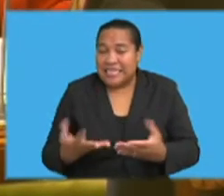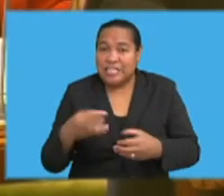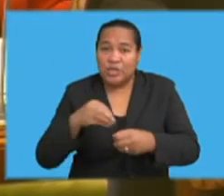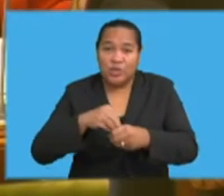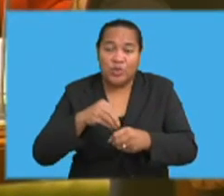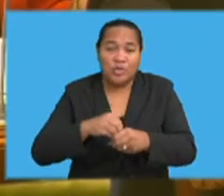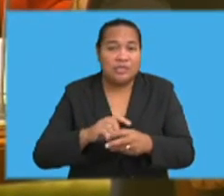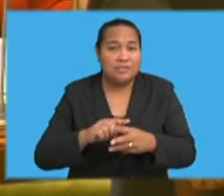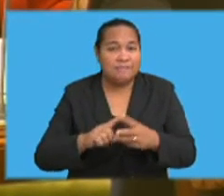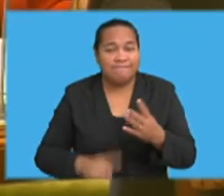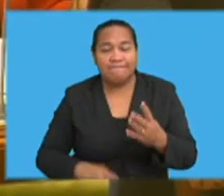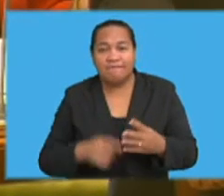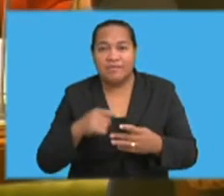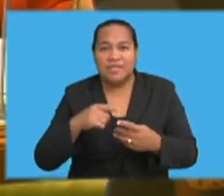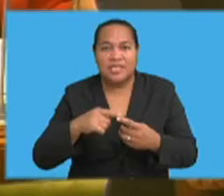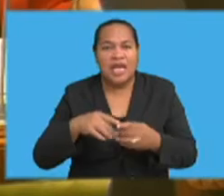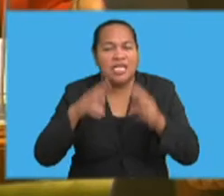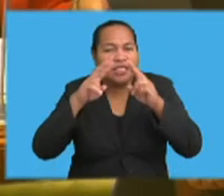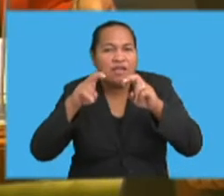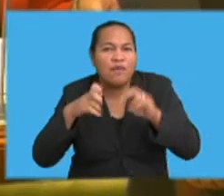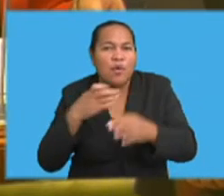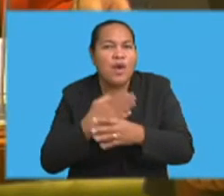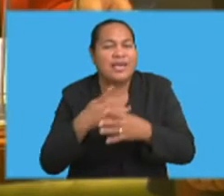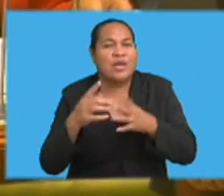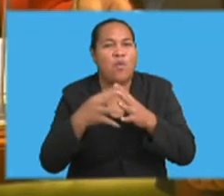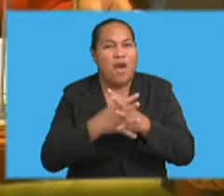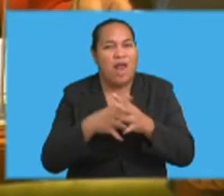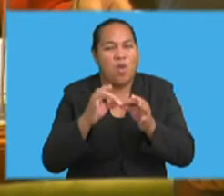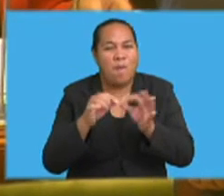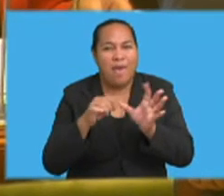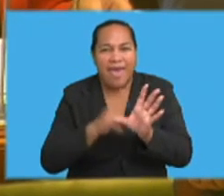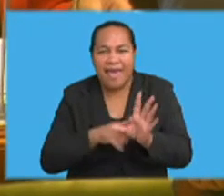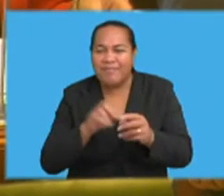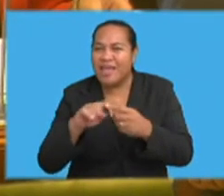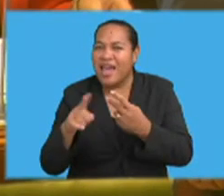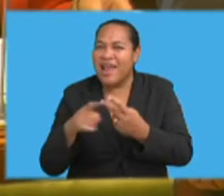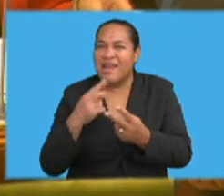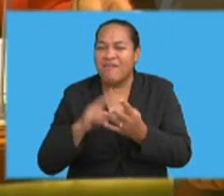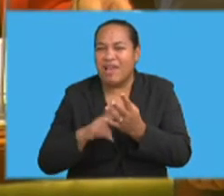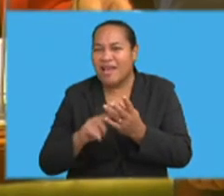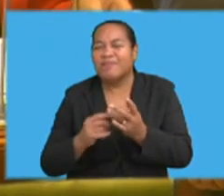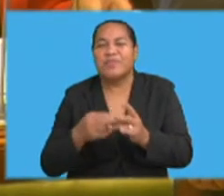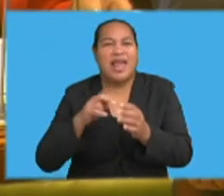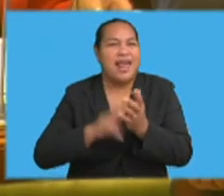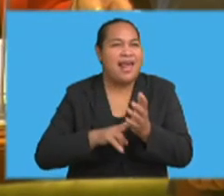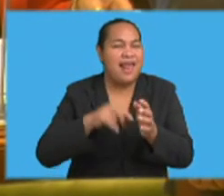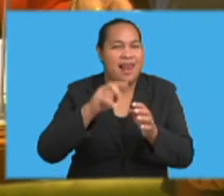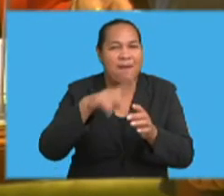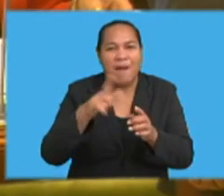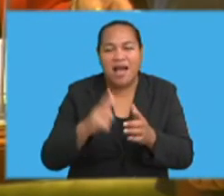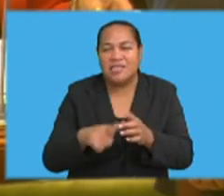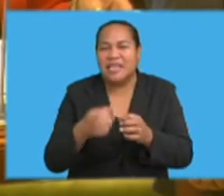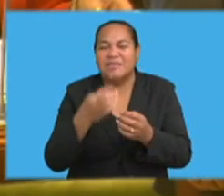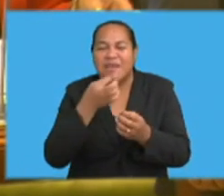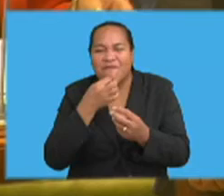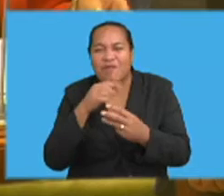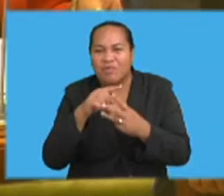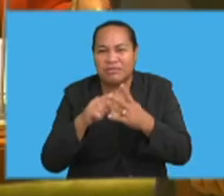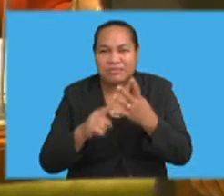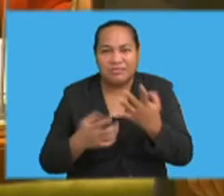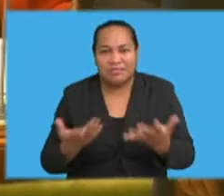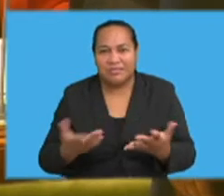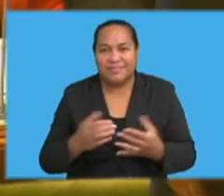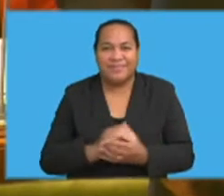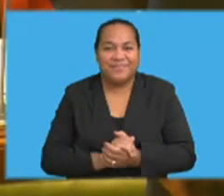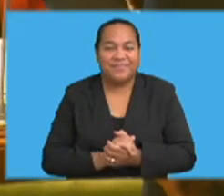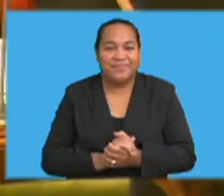includes surveyed works at Walu Bay, Navakai Treatment Plant, and the Nangali and Lambasa depots, to name a few. Madam